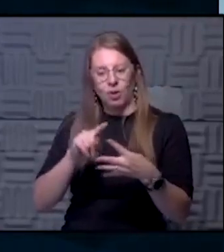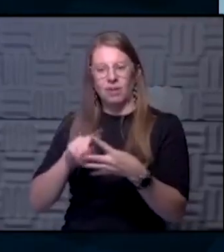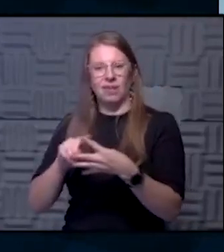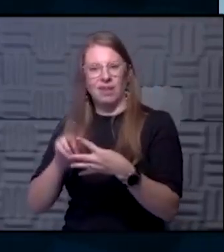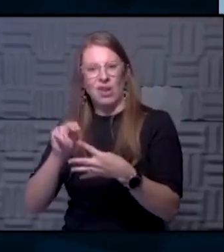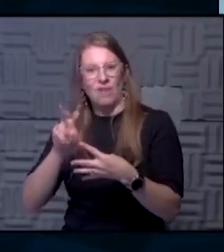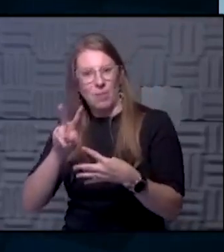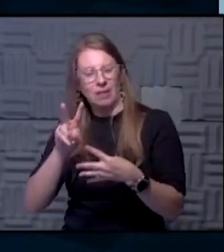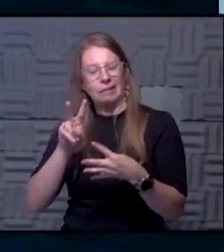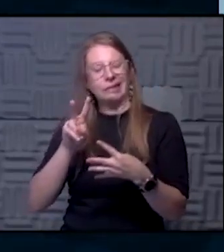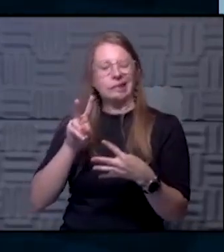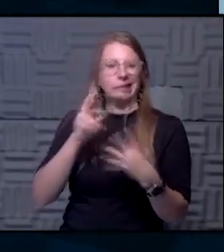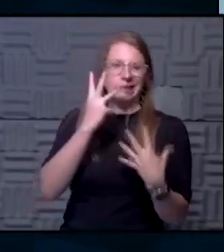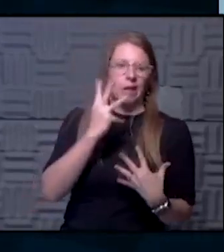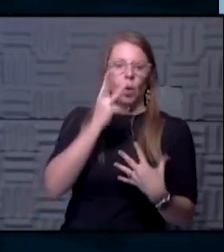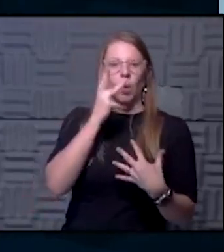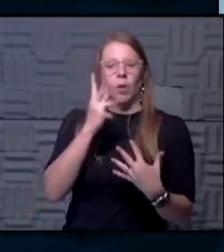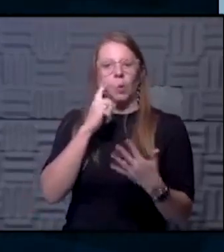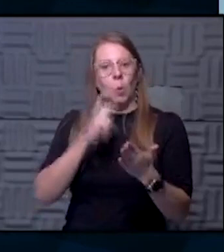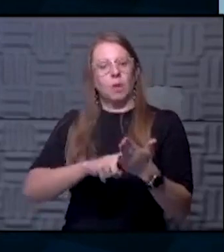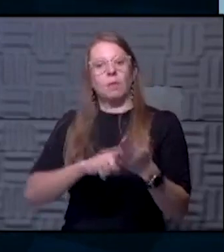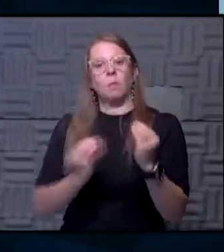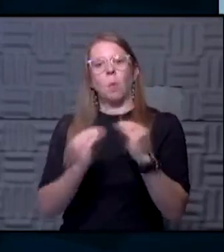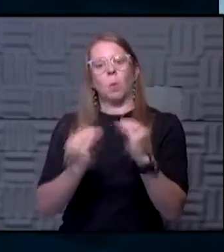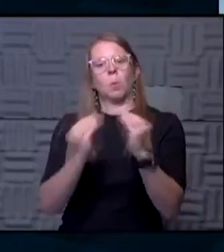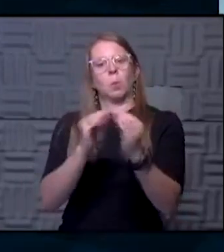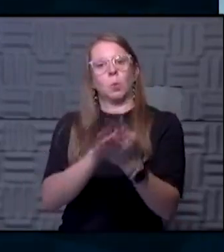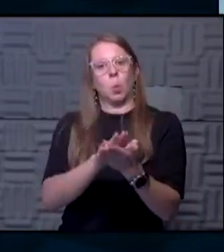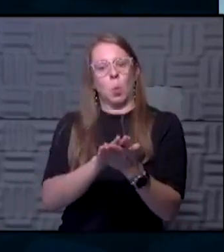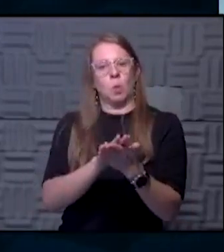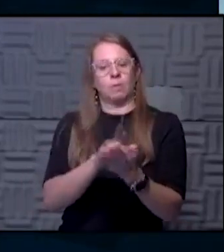probably going to see more and more schools